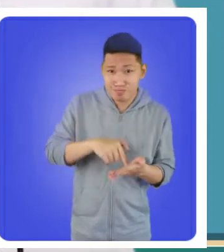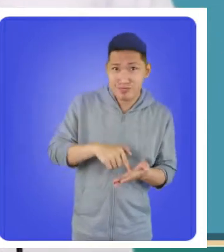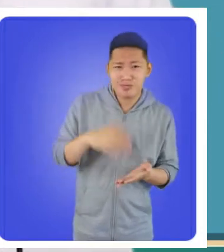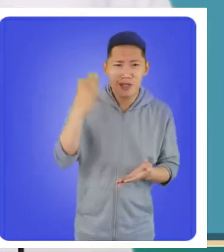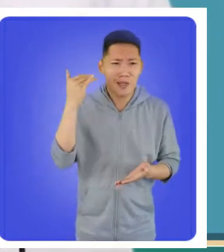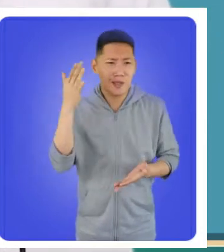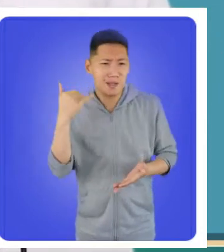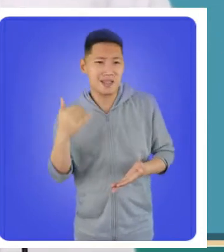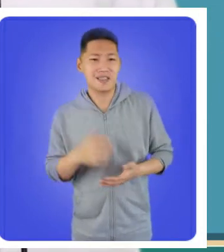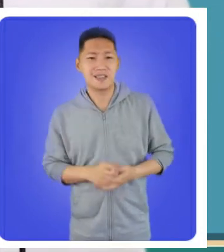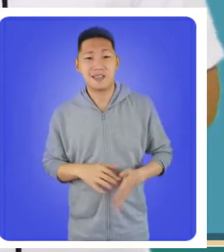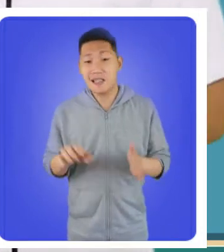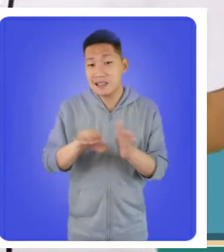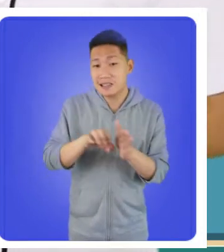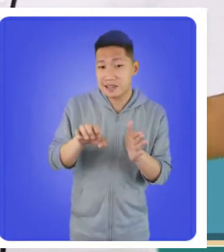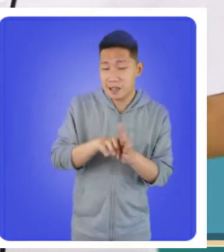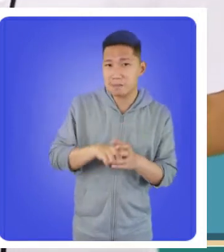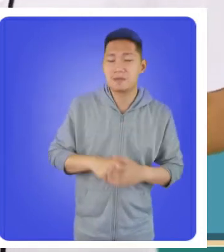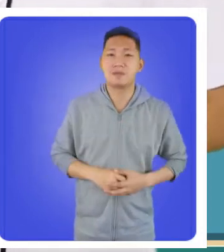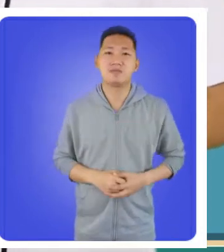Just like in this example.